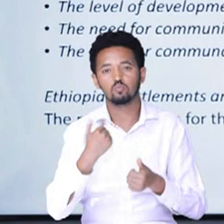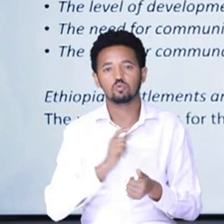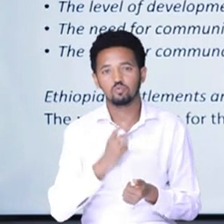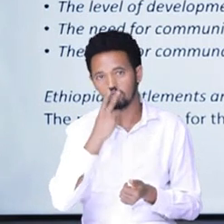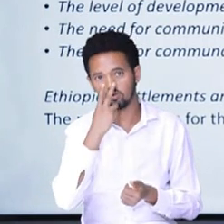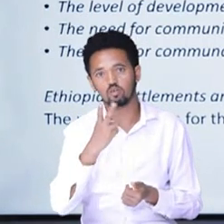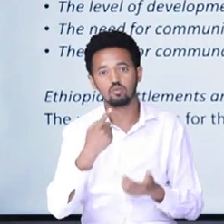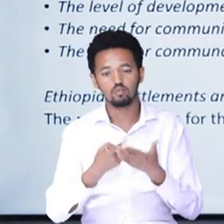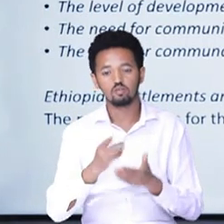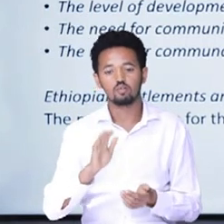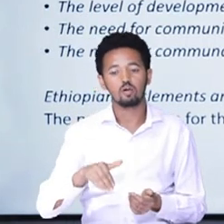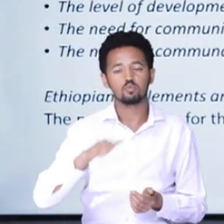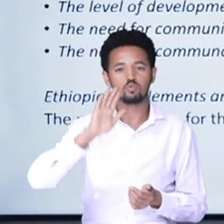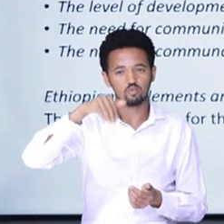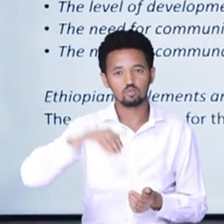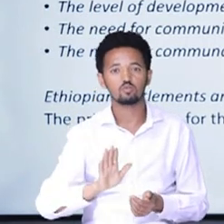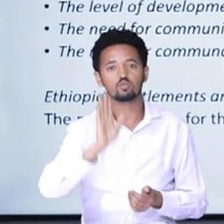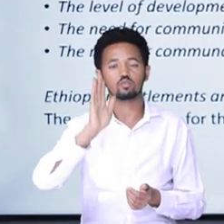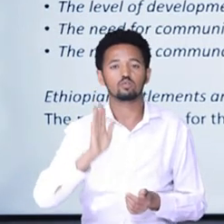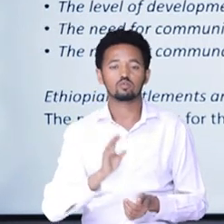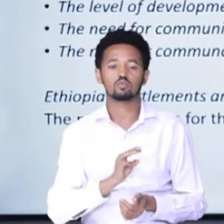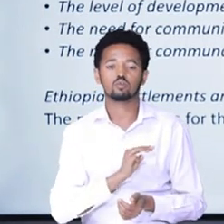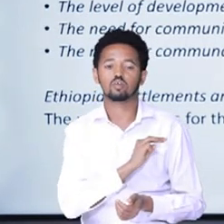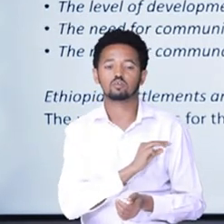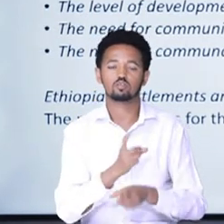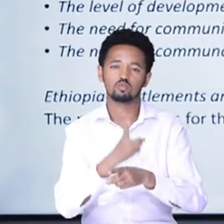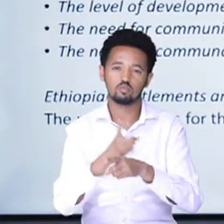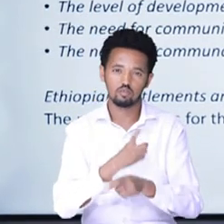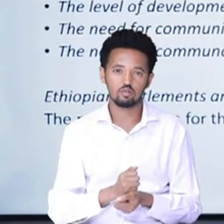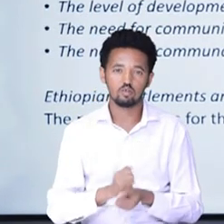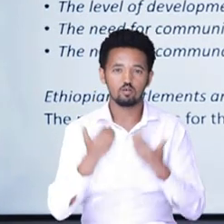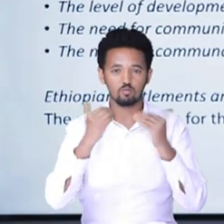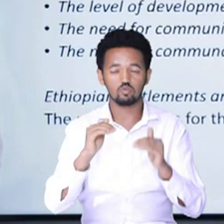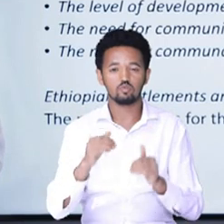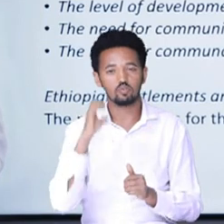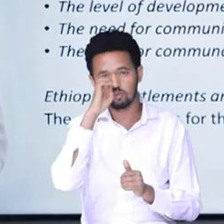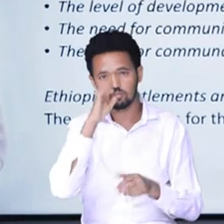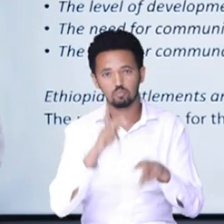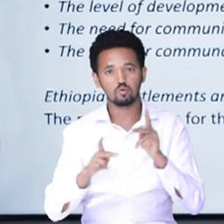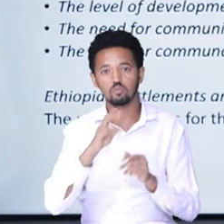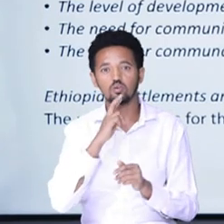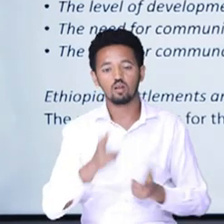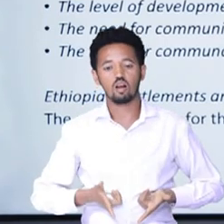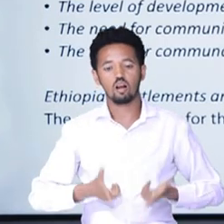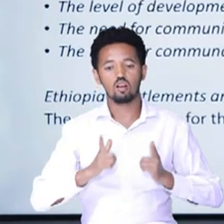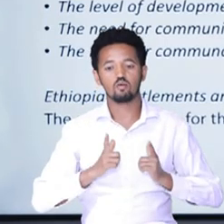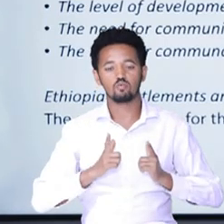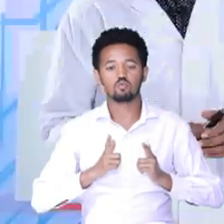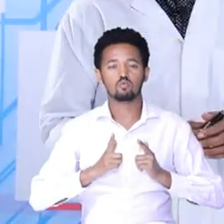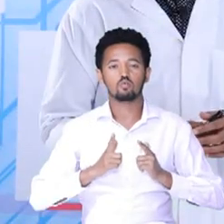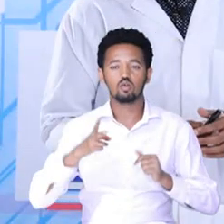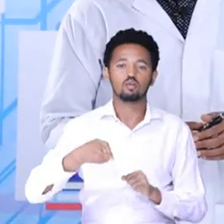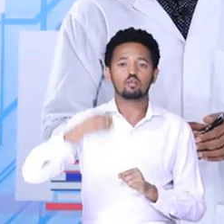this ups and down nature of slope, most of the Ethiopian peoples live on the